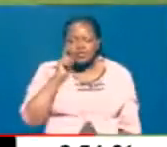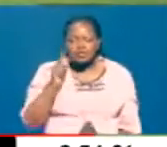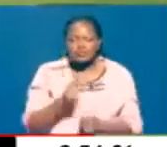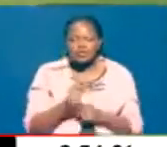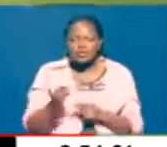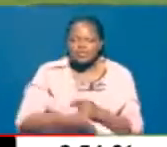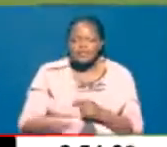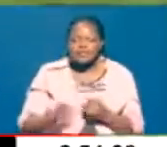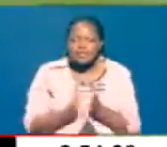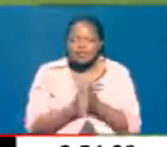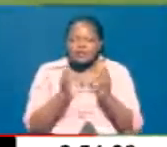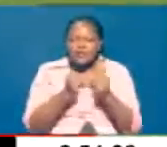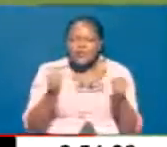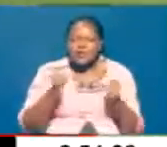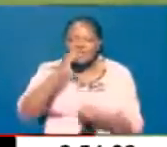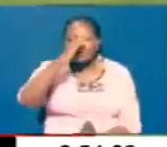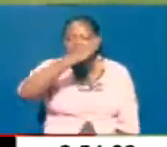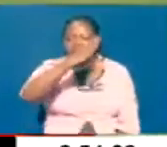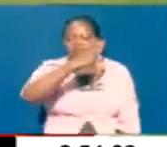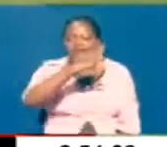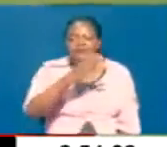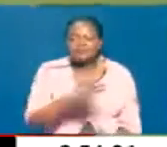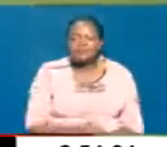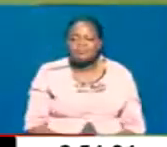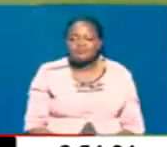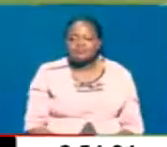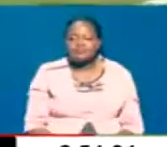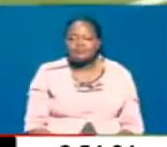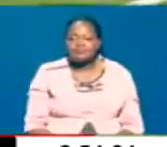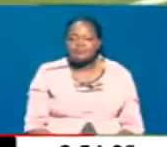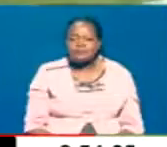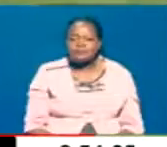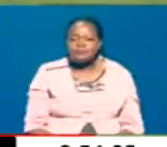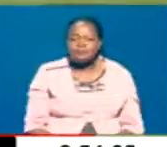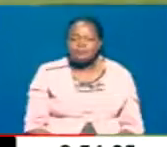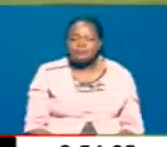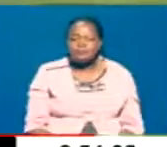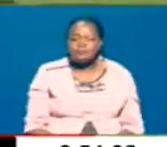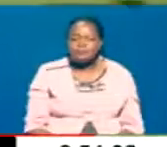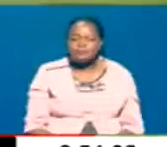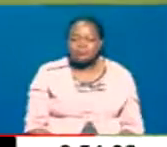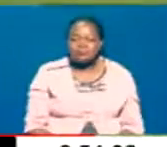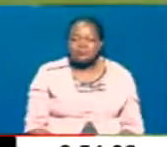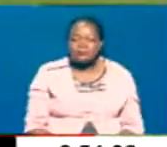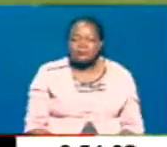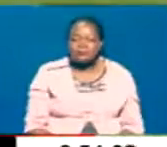and their opponents in the evening. Hassan Ali Hussein, Easy Friday Sports.